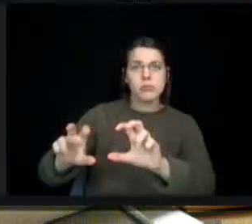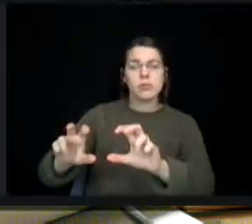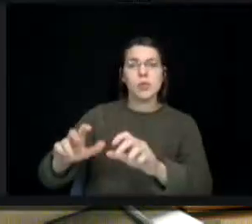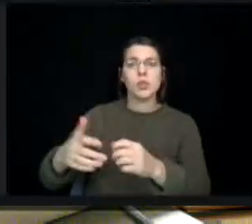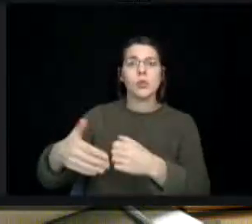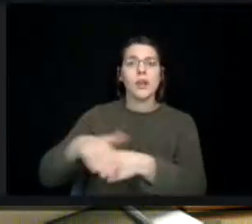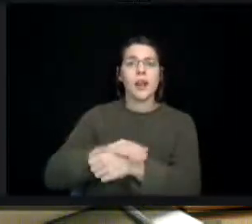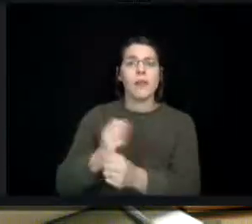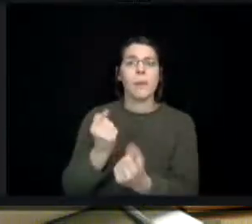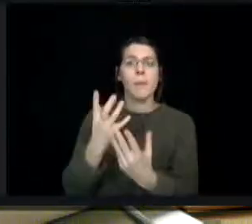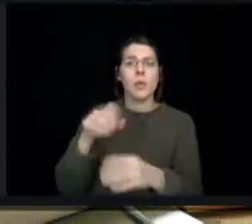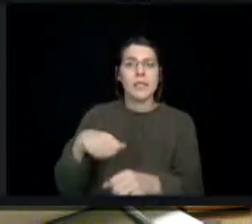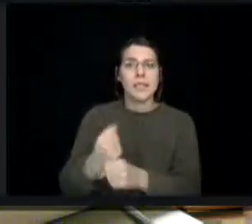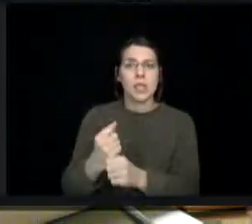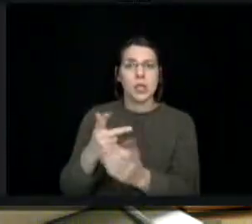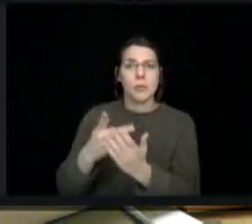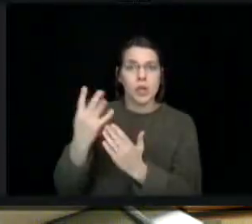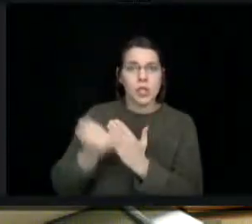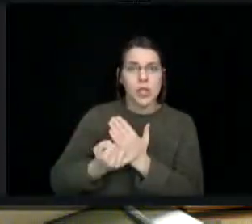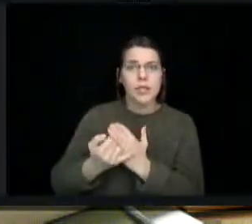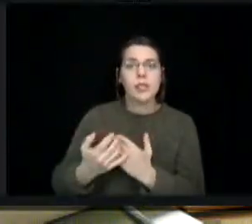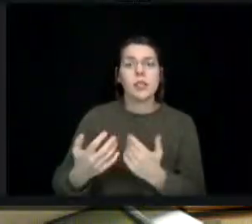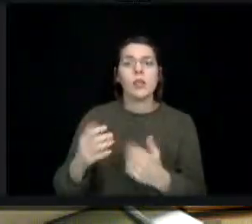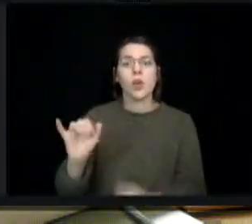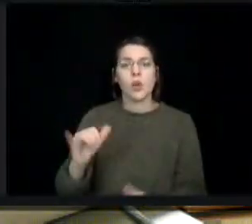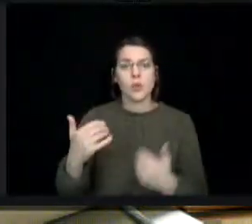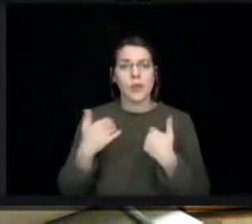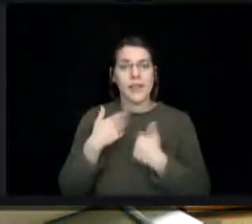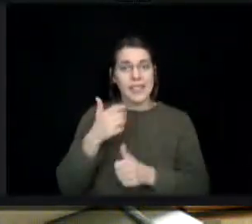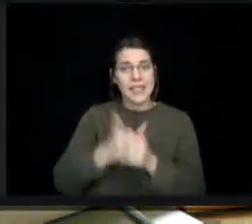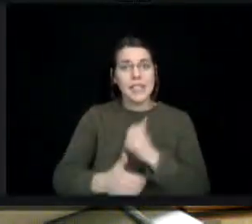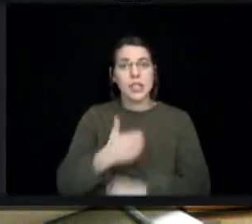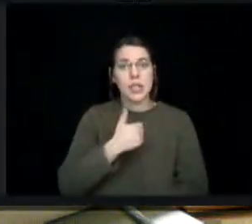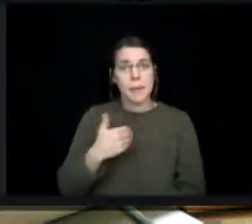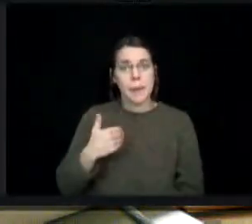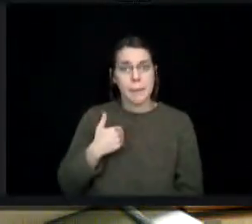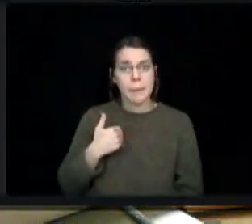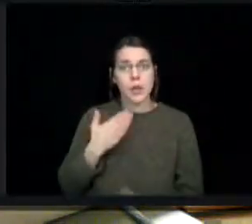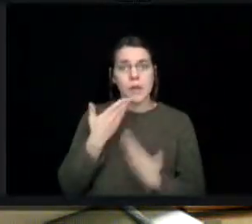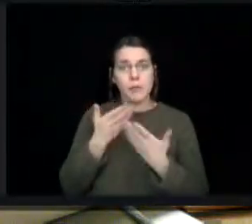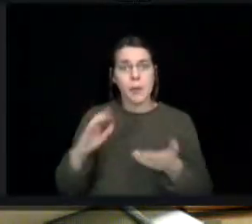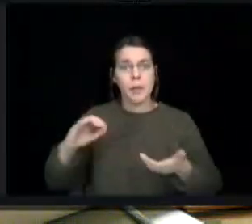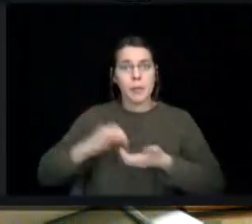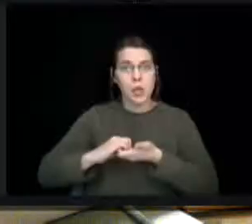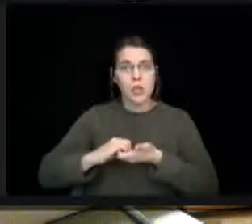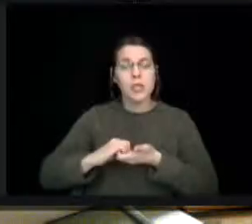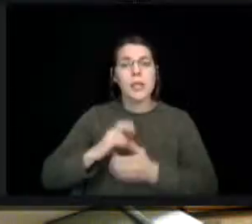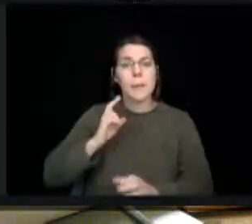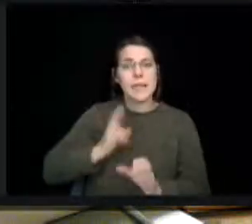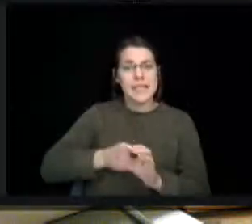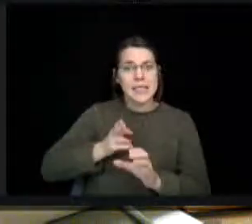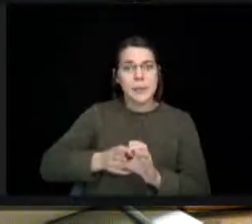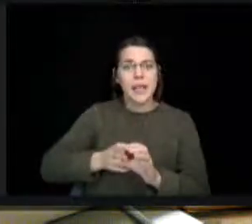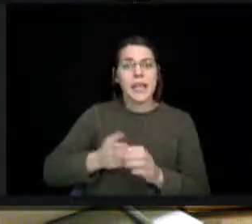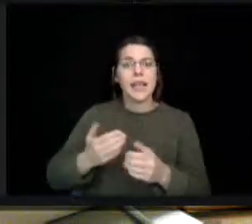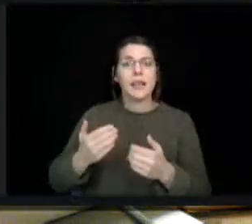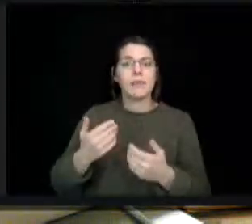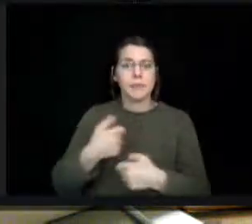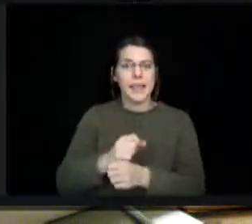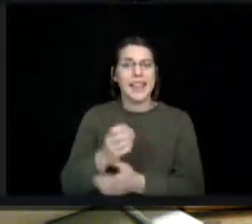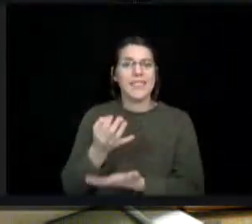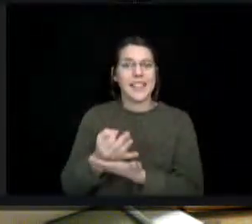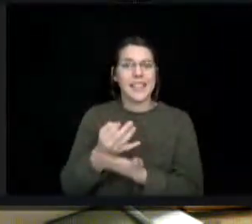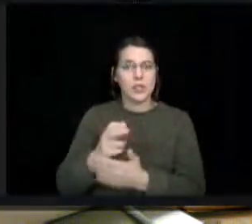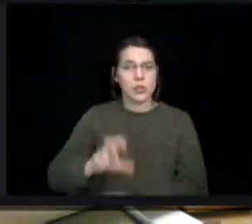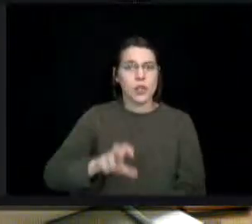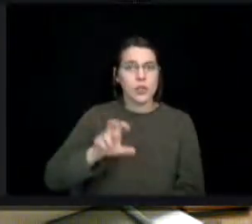each member of the public partners who are participating in that making financial contributions to the study. And so that's why you saw that number increase so high. It